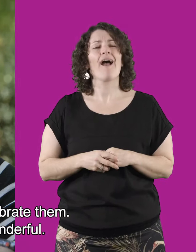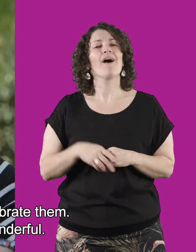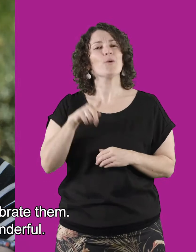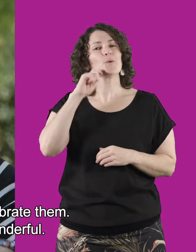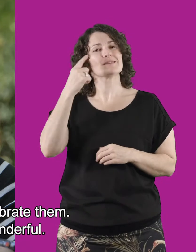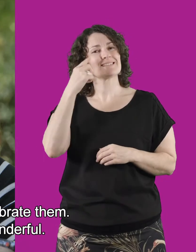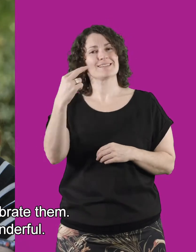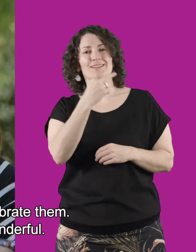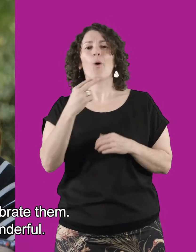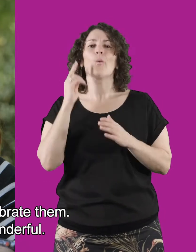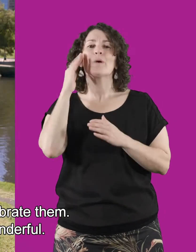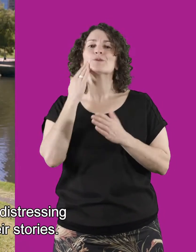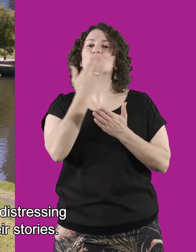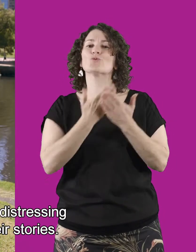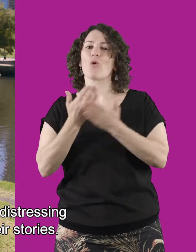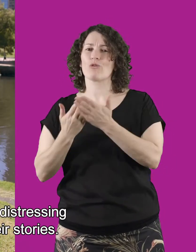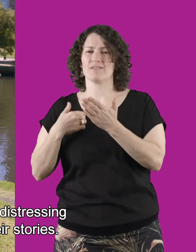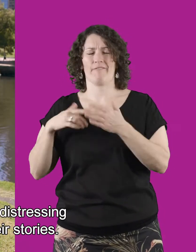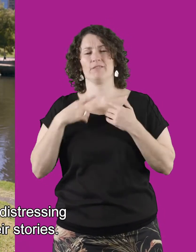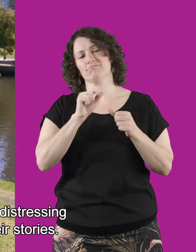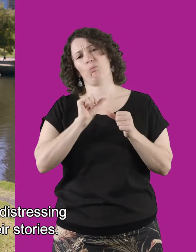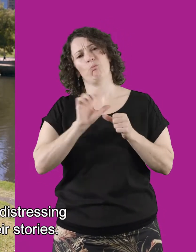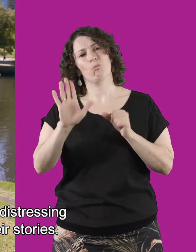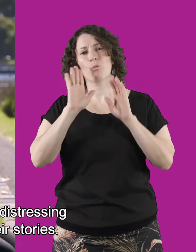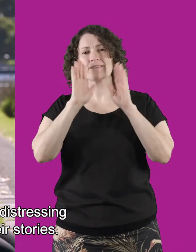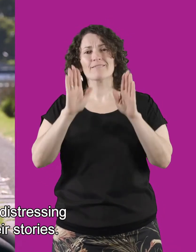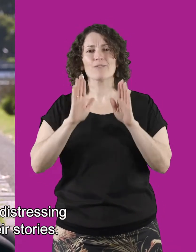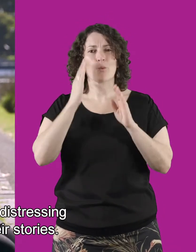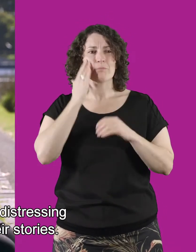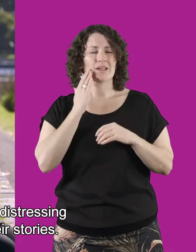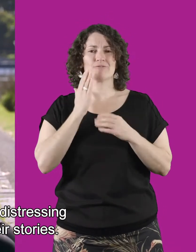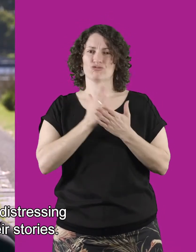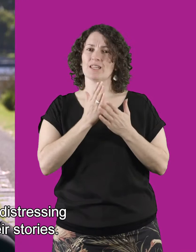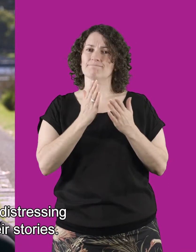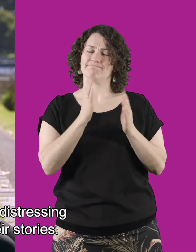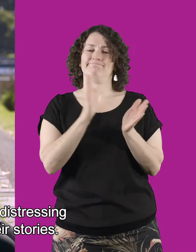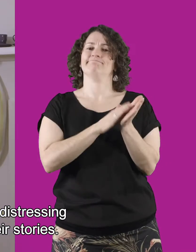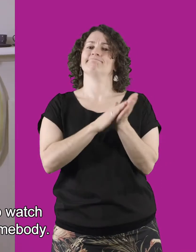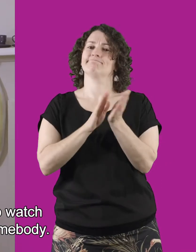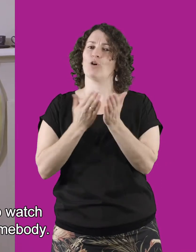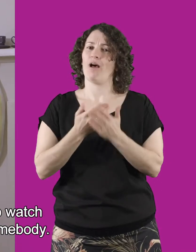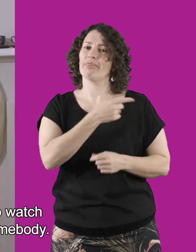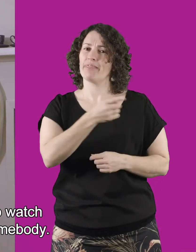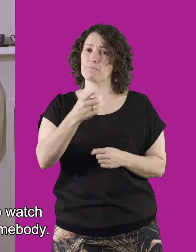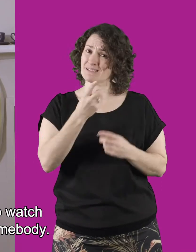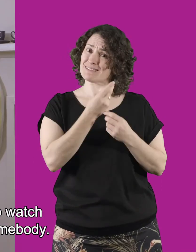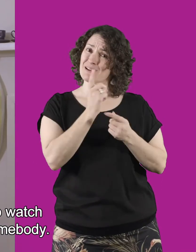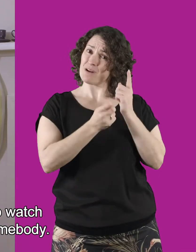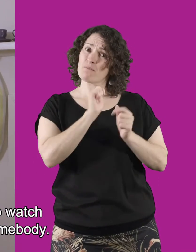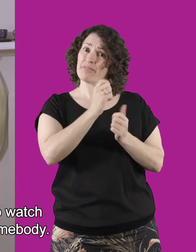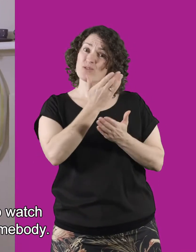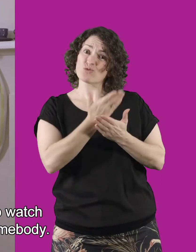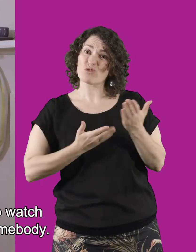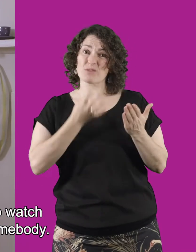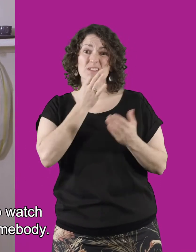them. I think they're wonderful. You know, it can be distressing and sad to hear their stories. It can be good to